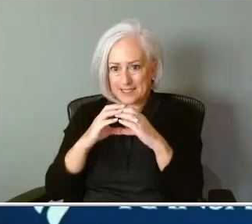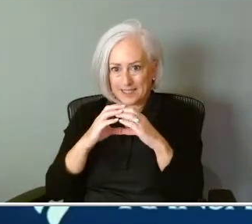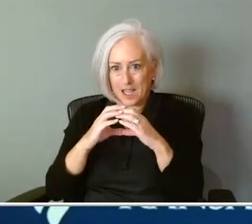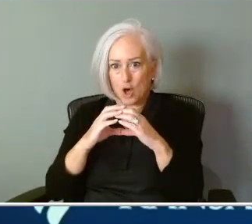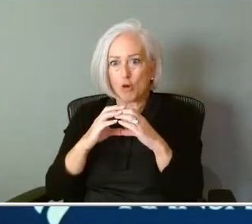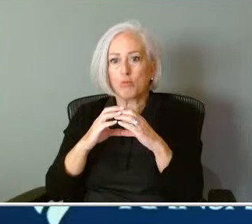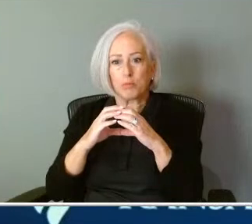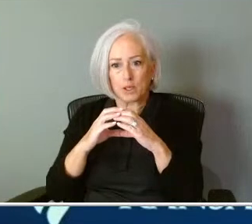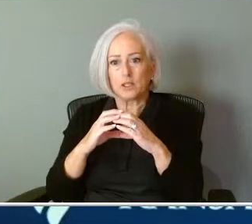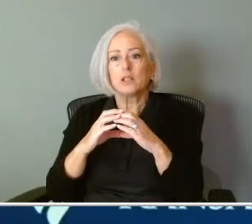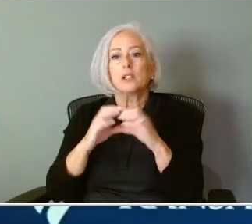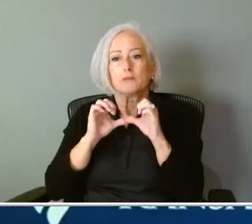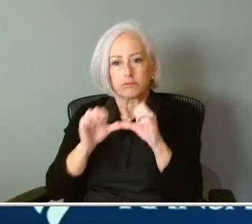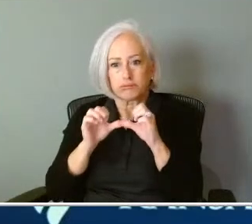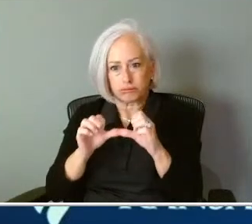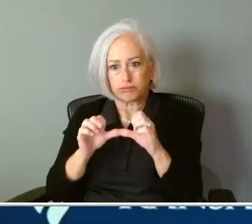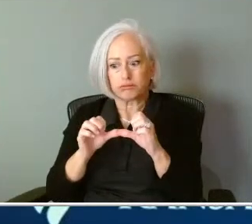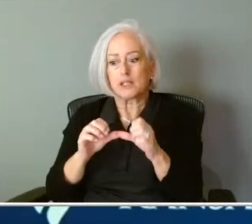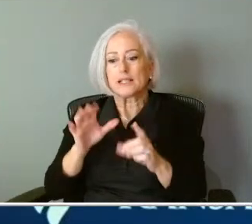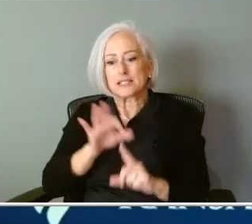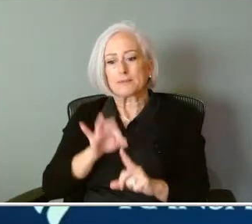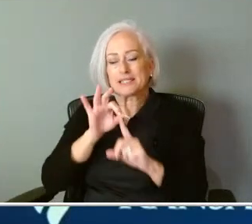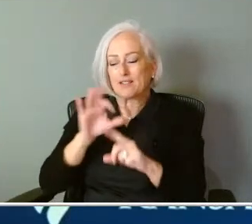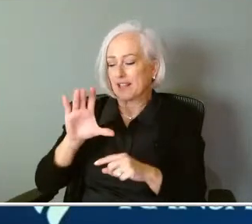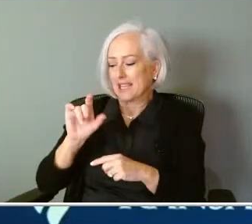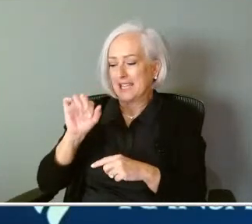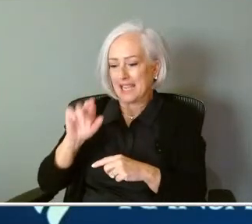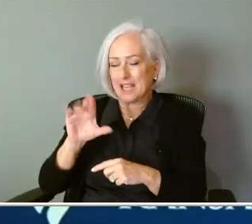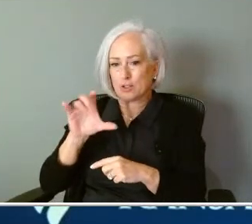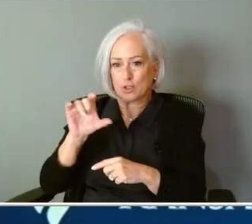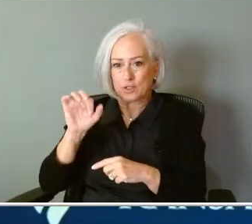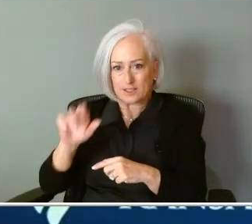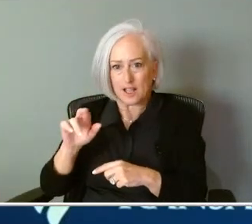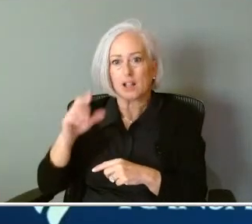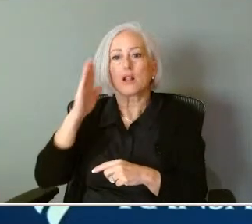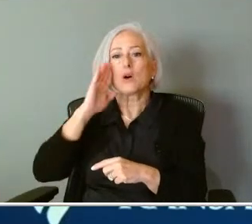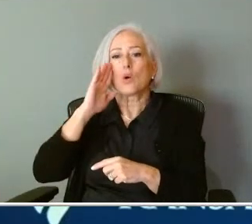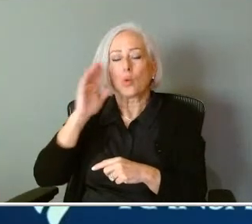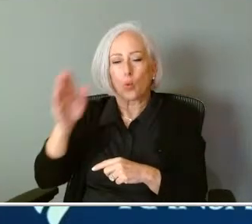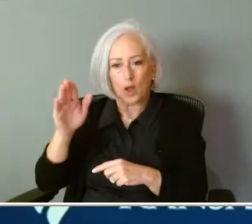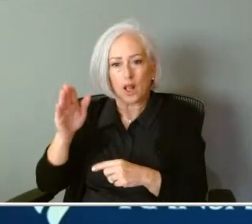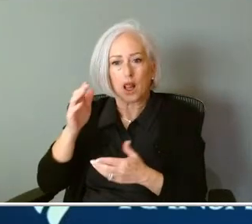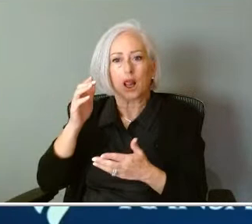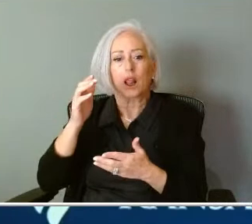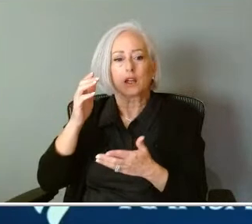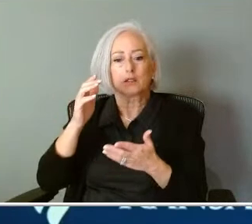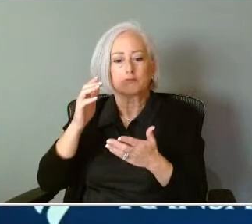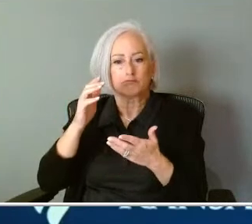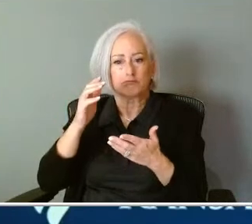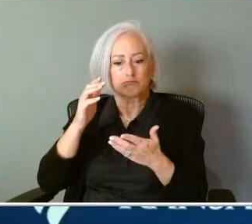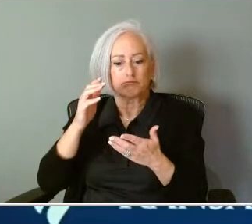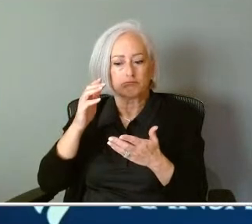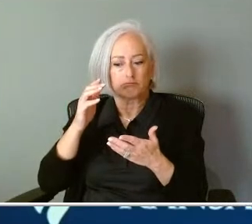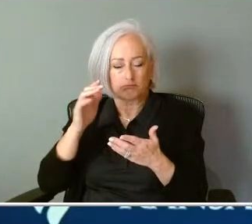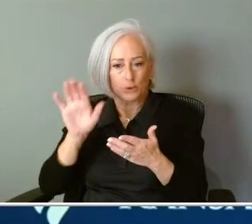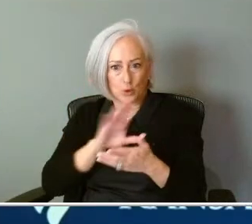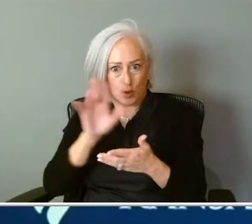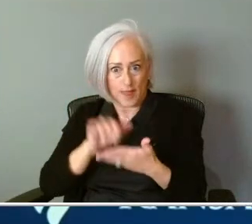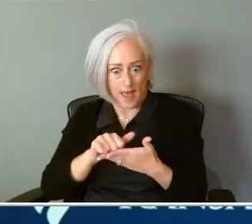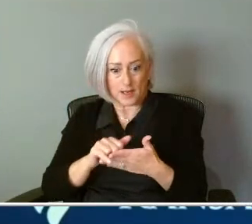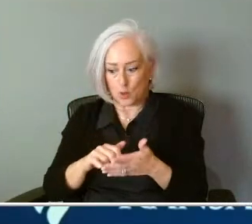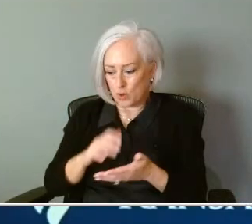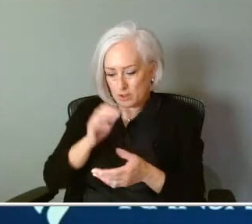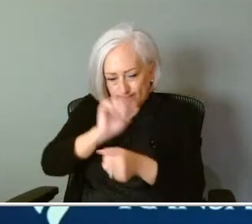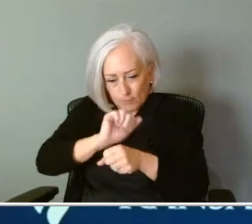particularly cancer cells might be more susceptible to that. So we've had a drug that we've been working with a medicinal chemist on that